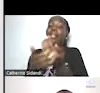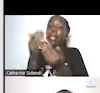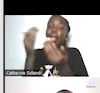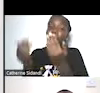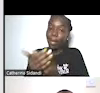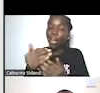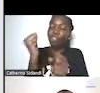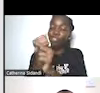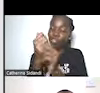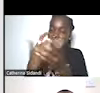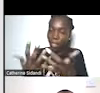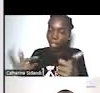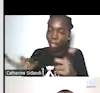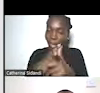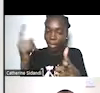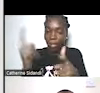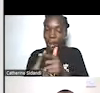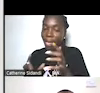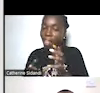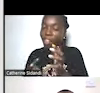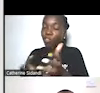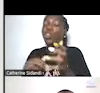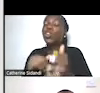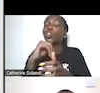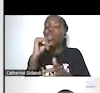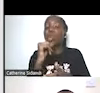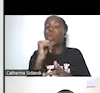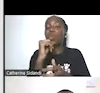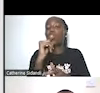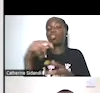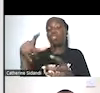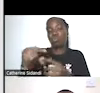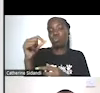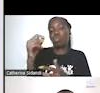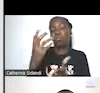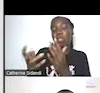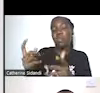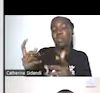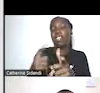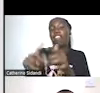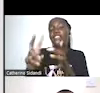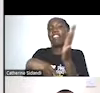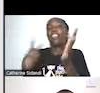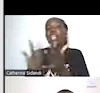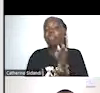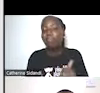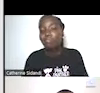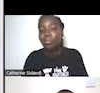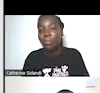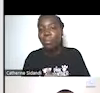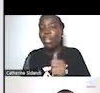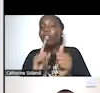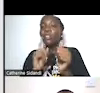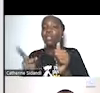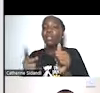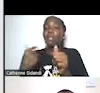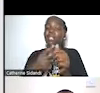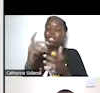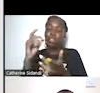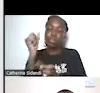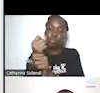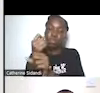an effort not to prescribe contradicted doses. So contradicted doses, that is. So we're